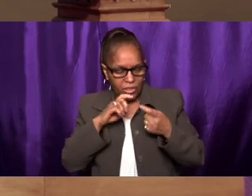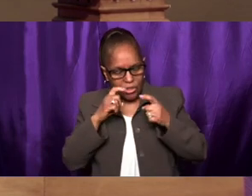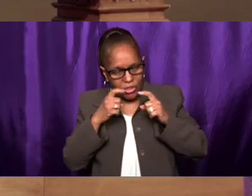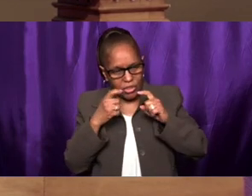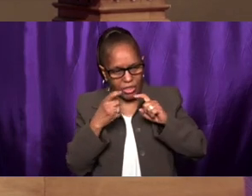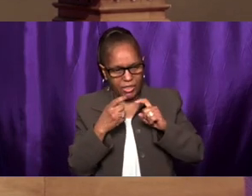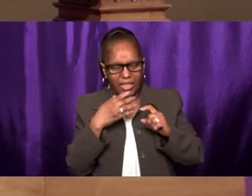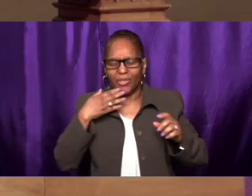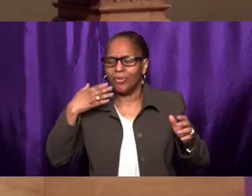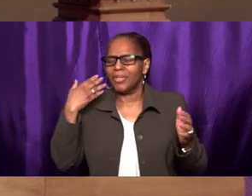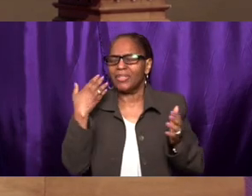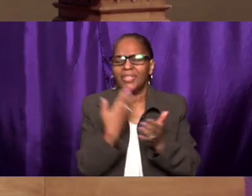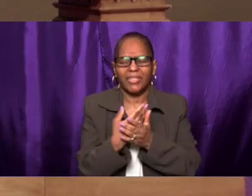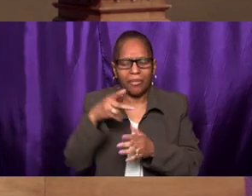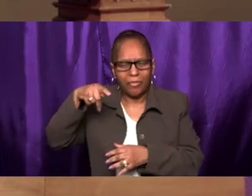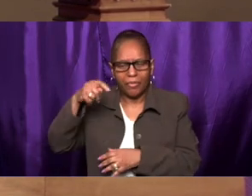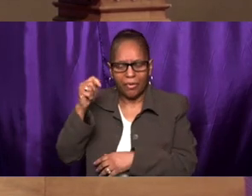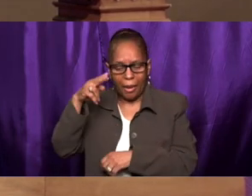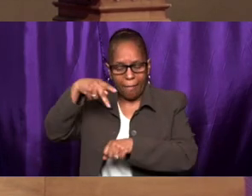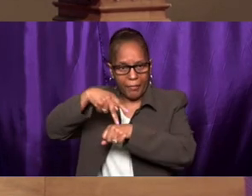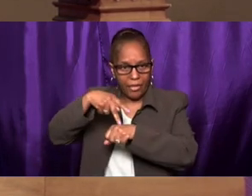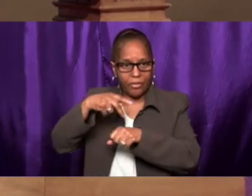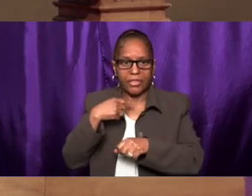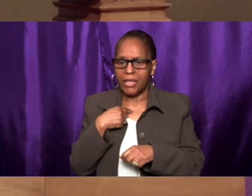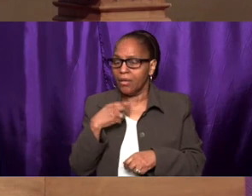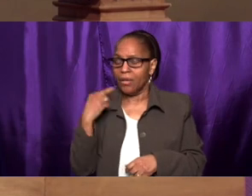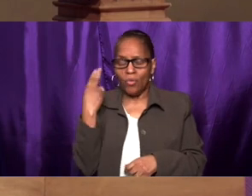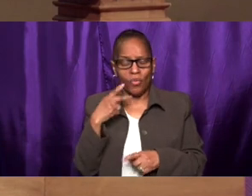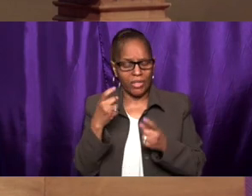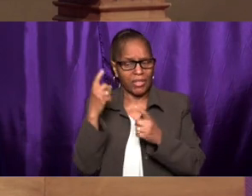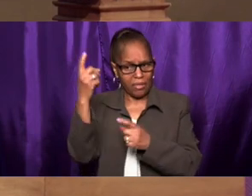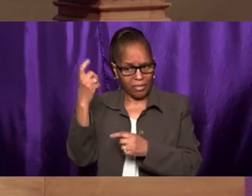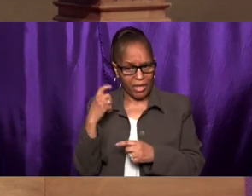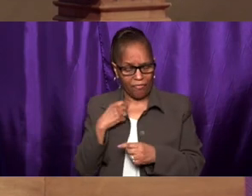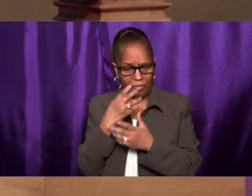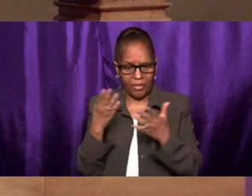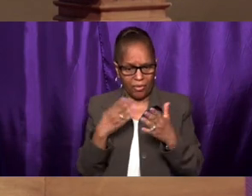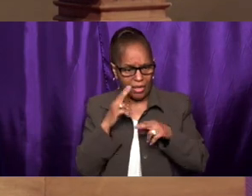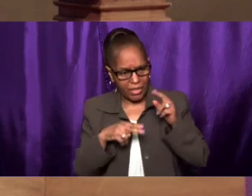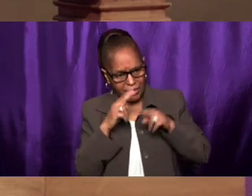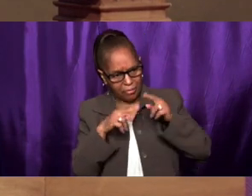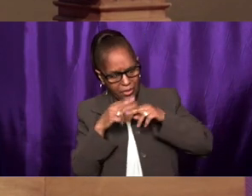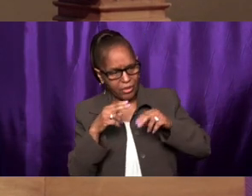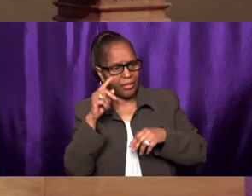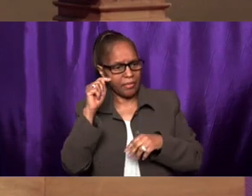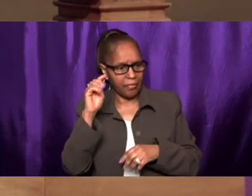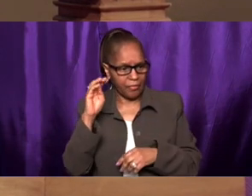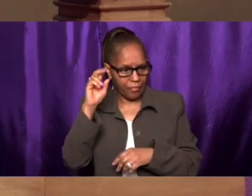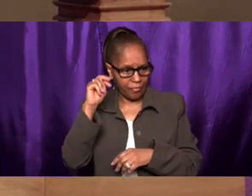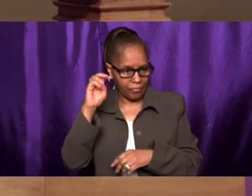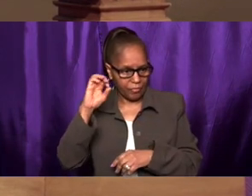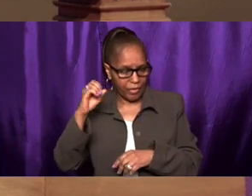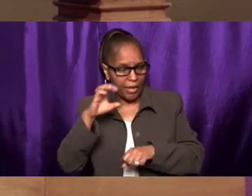to him that Peter said, Rabbi, we don't need to come down from here. Let's build a tabernacle. Let's build